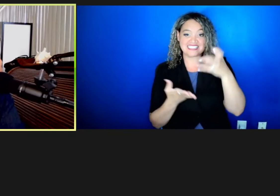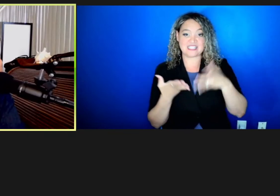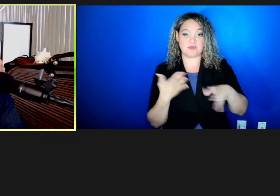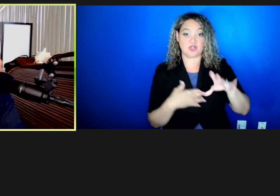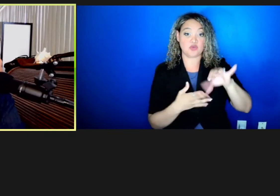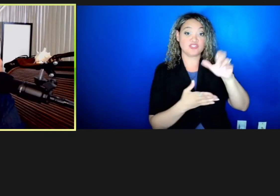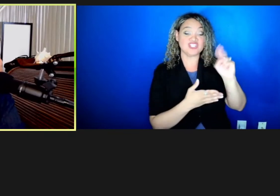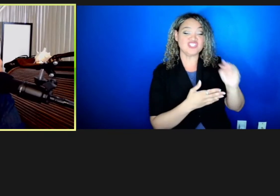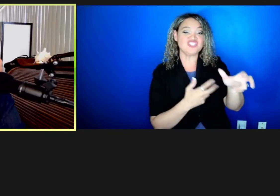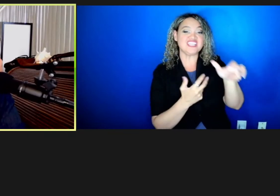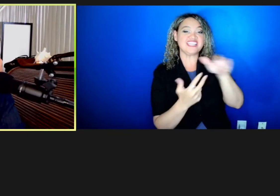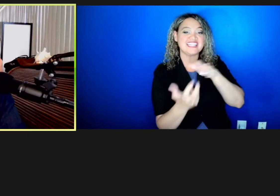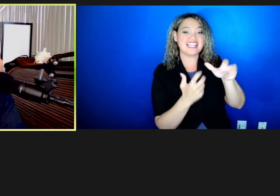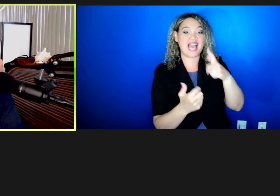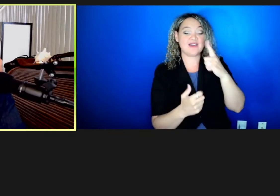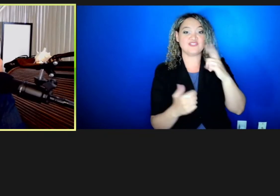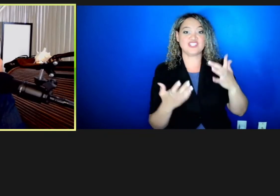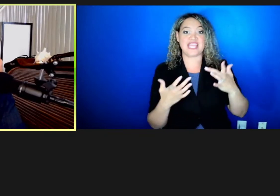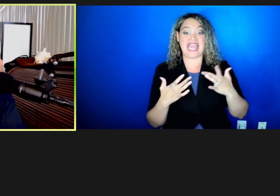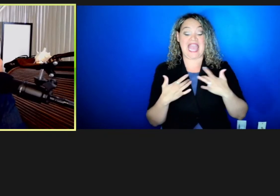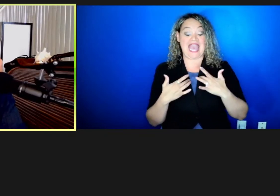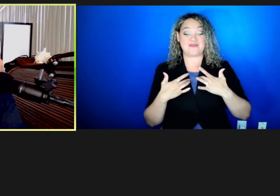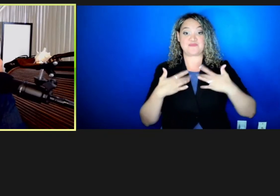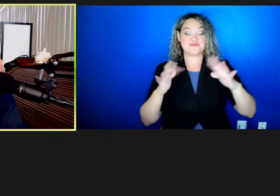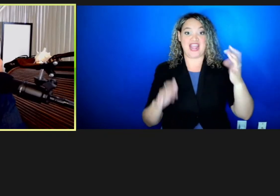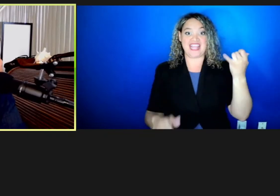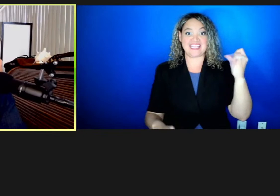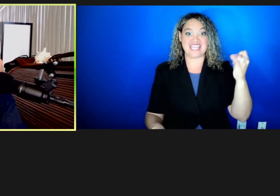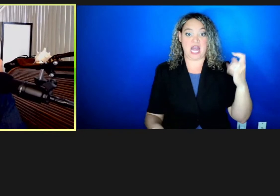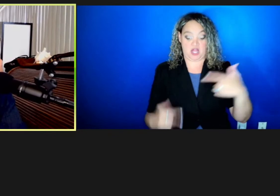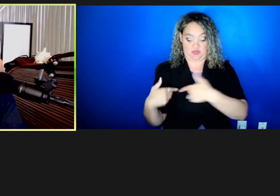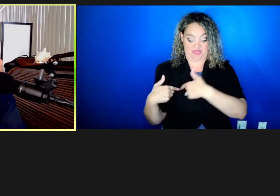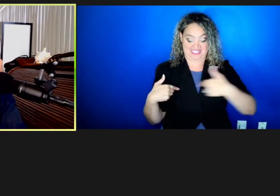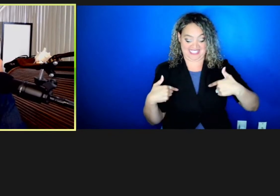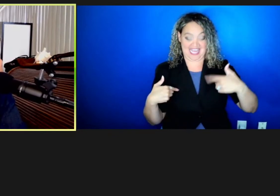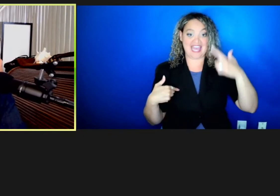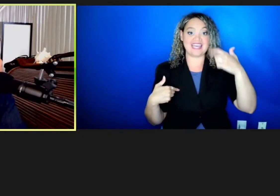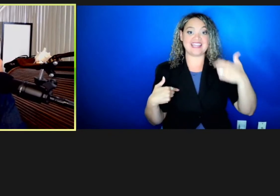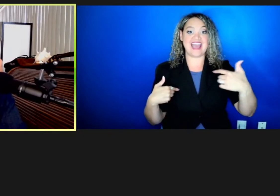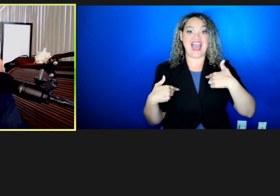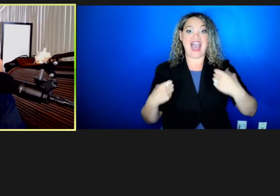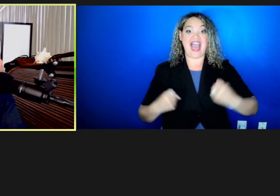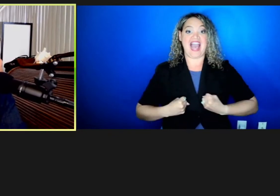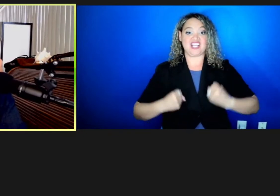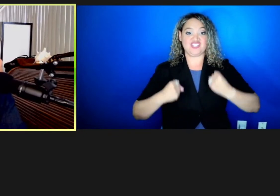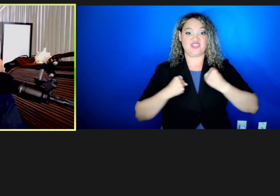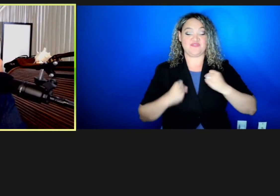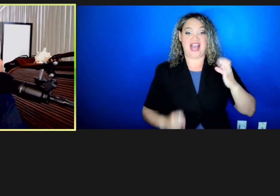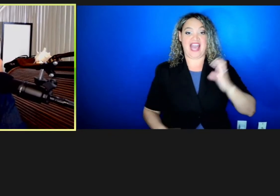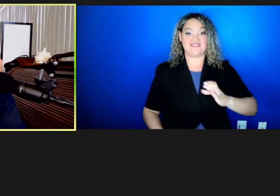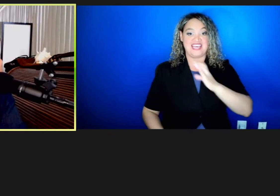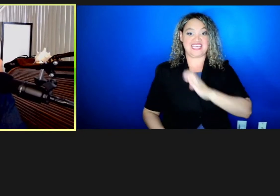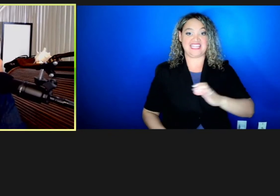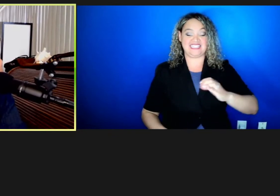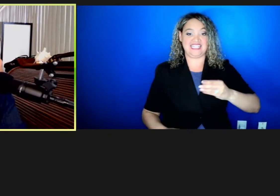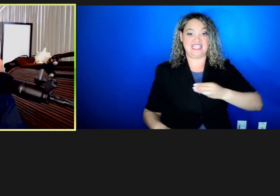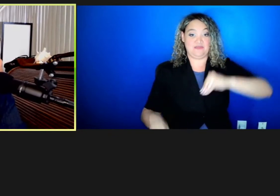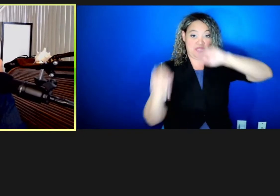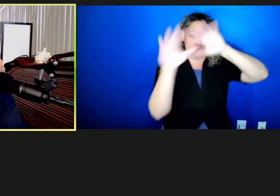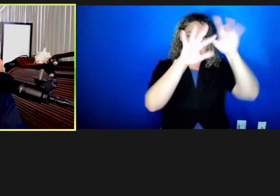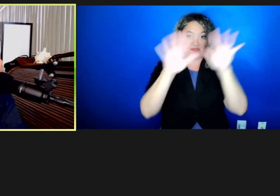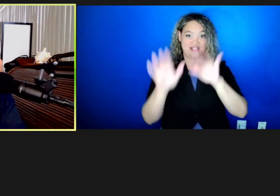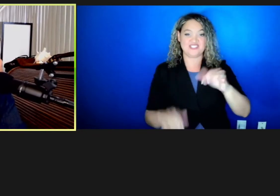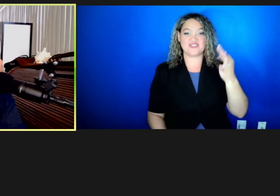laughed, wearing a bright yellow t-shirt which read, "I survived the Cleveland blizzard of